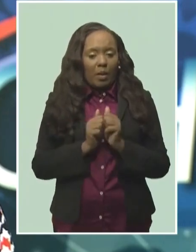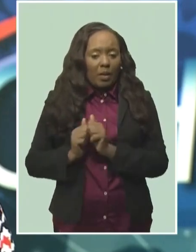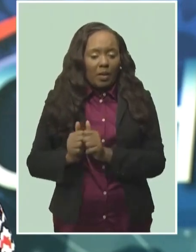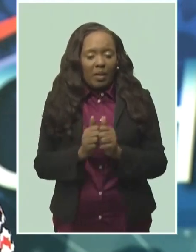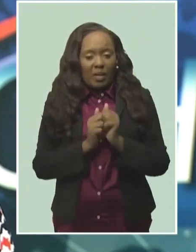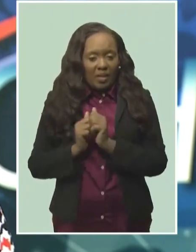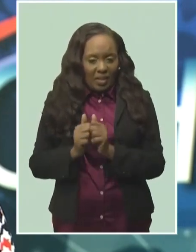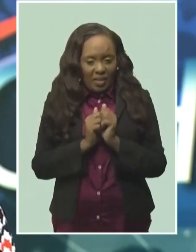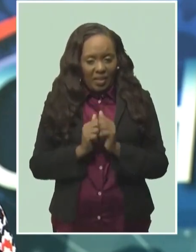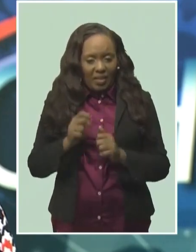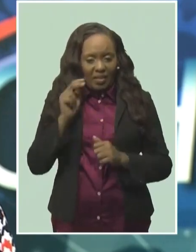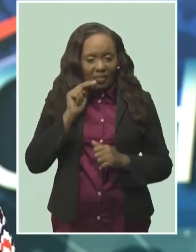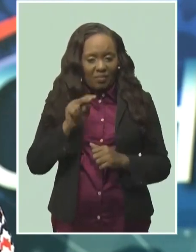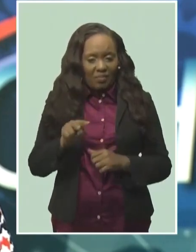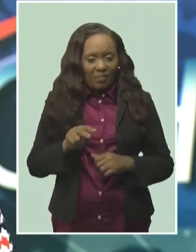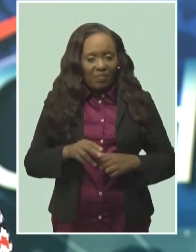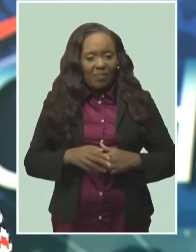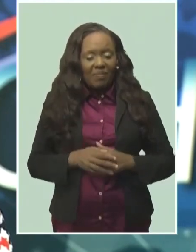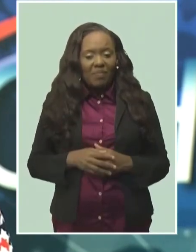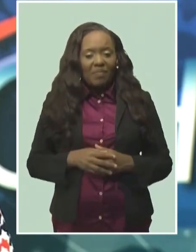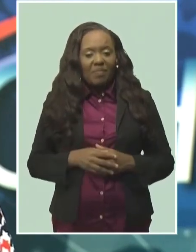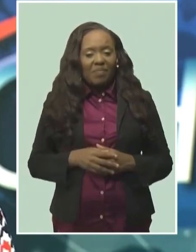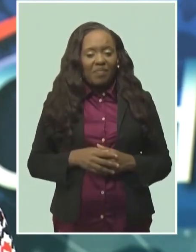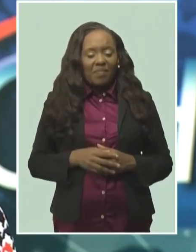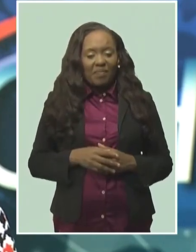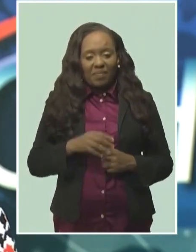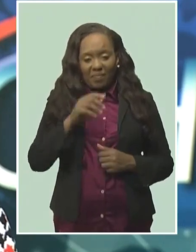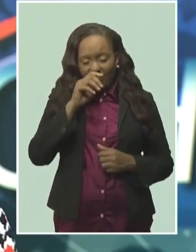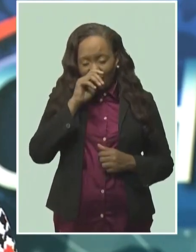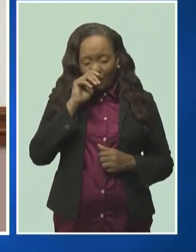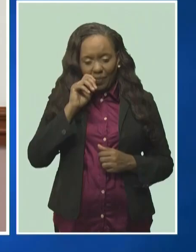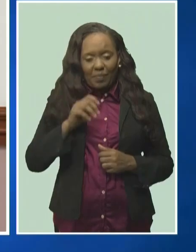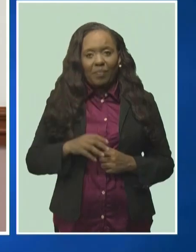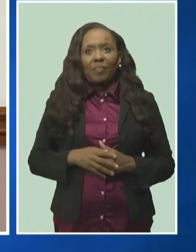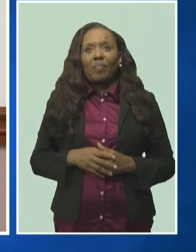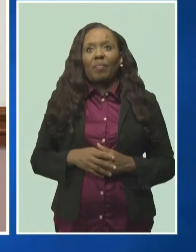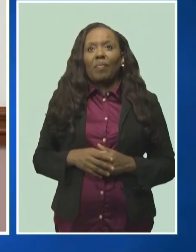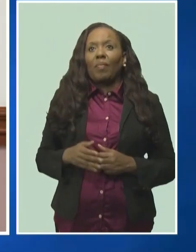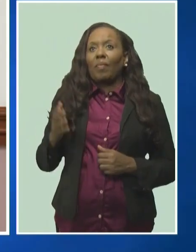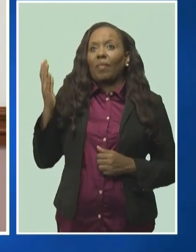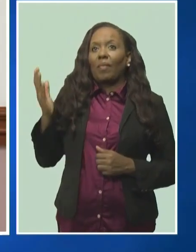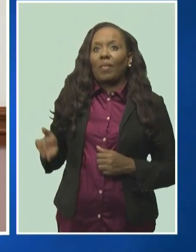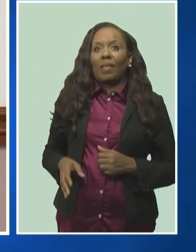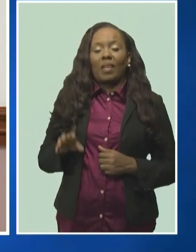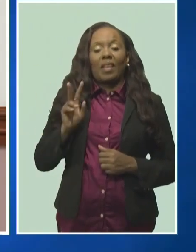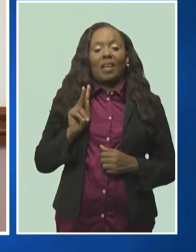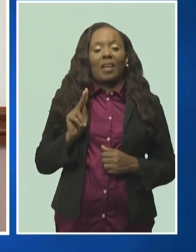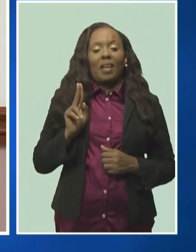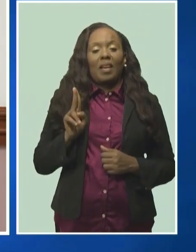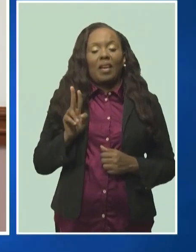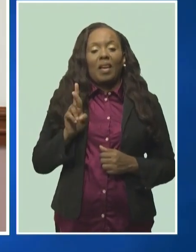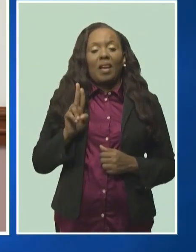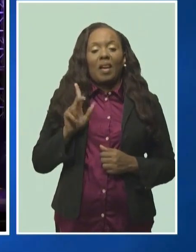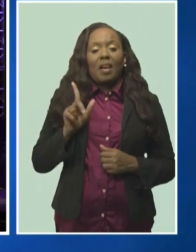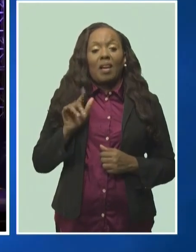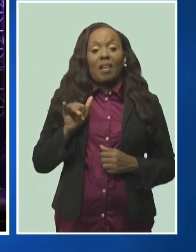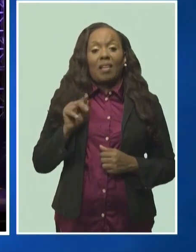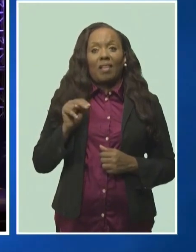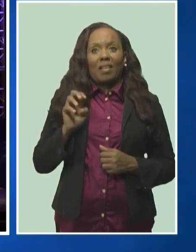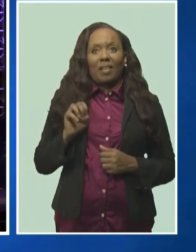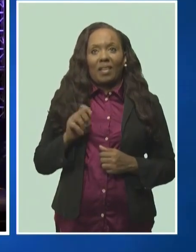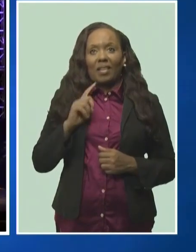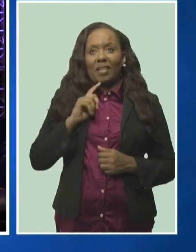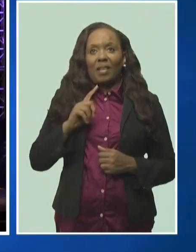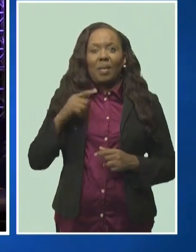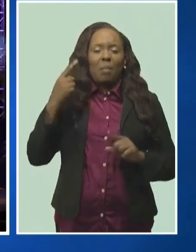Secretariat. Trevor Thorpe has been following those proceedings. Curleen Allen, the acting promotions officer, said it is the culmination